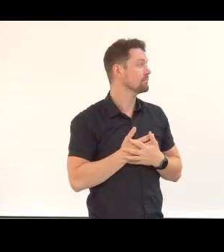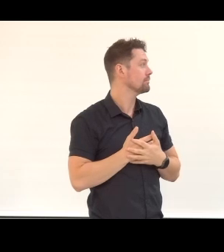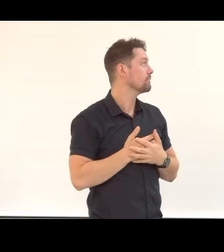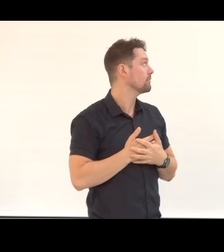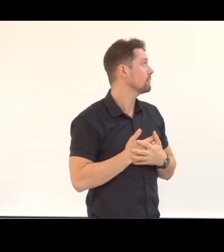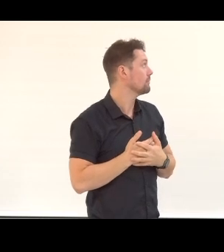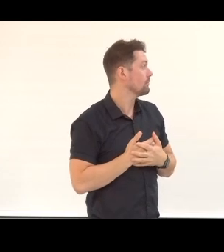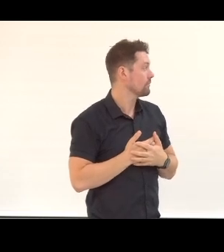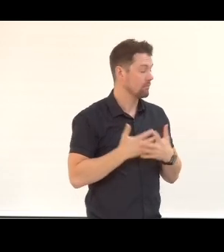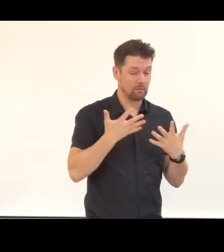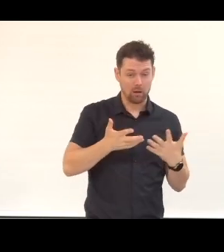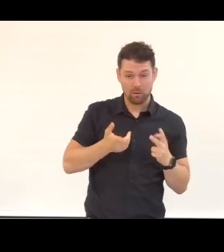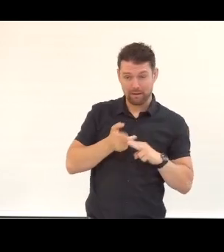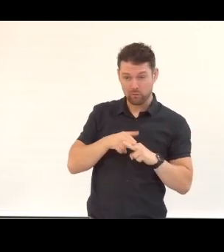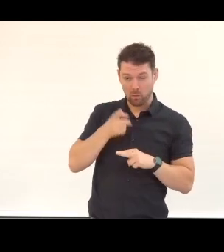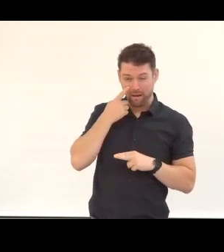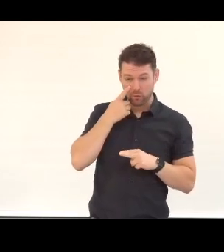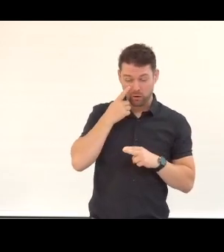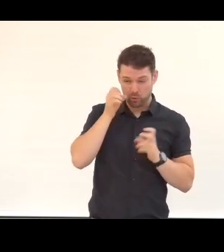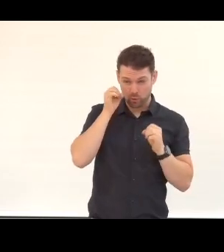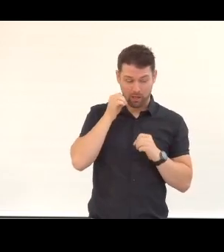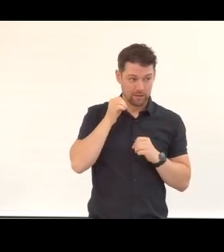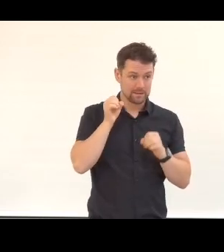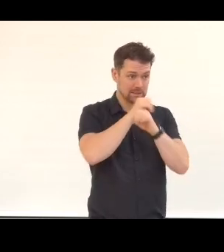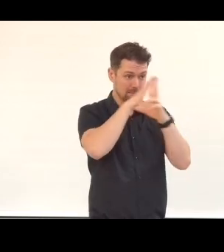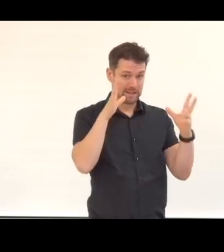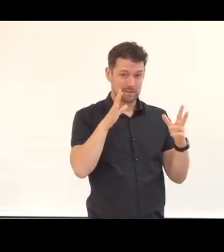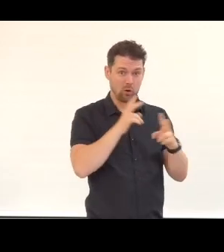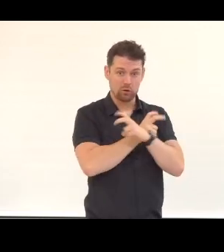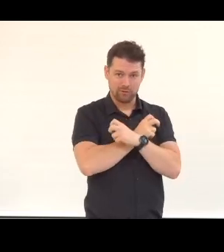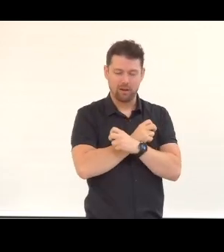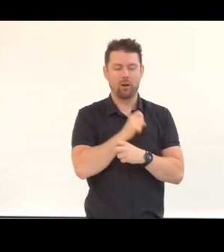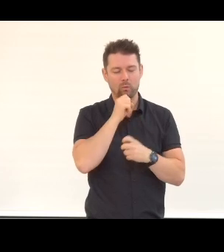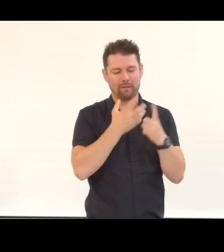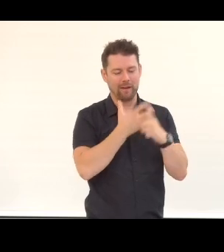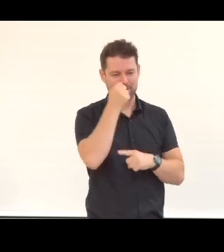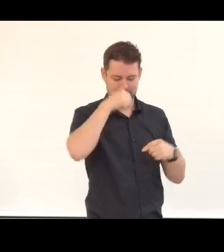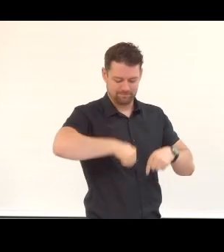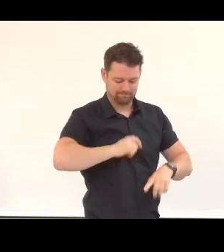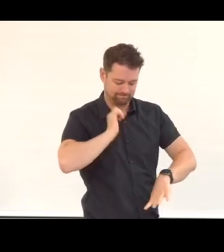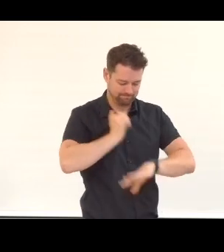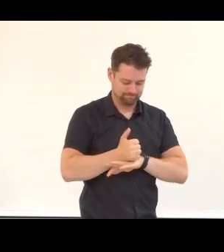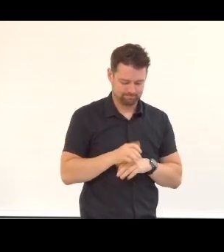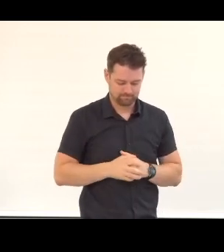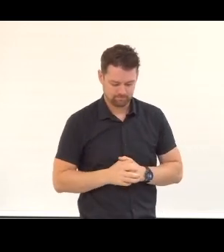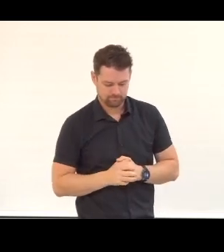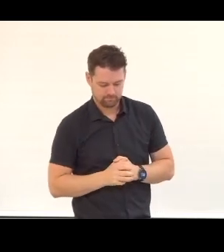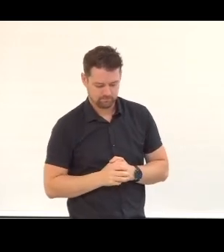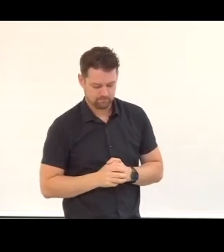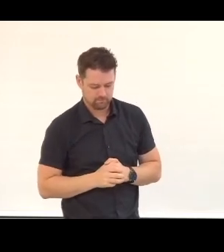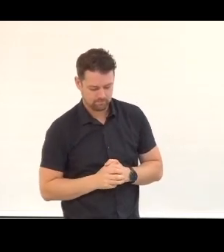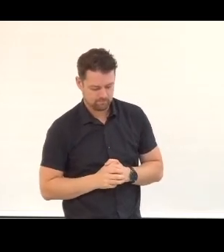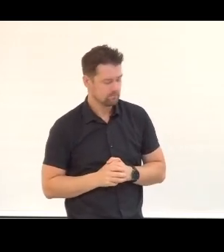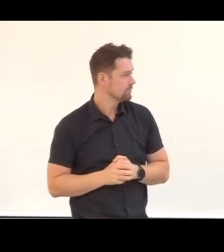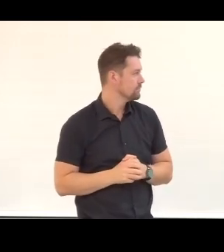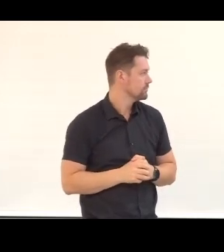you type in Google space and Austria, you end up at the Austrian Space Forum. So this is what we do. We have hardware that